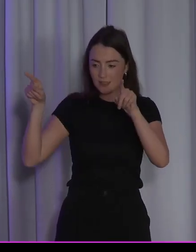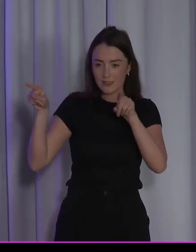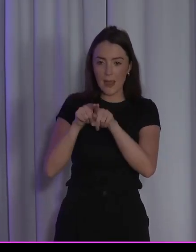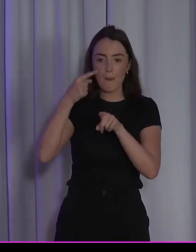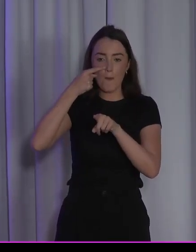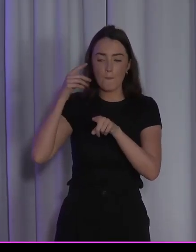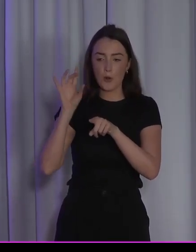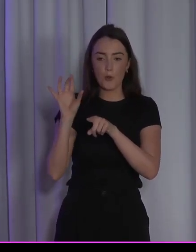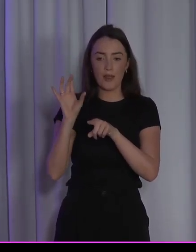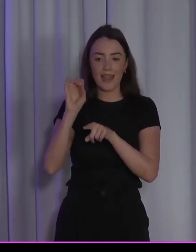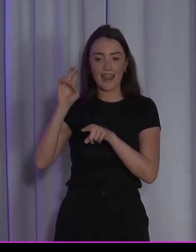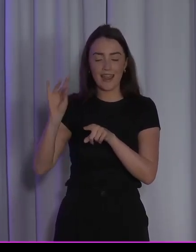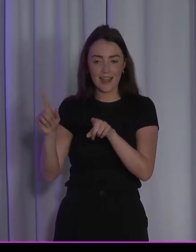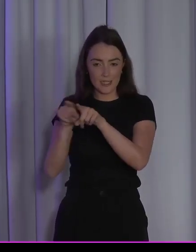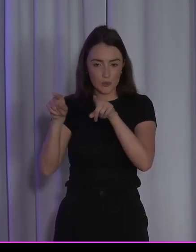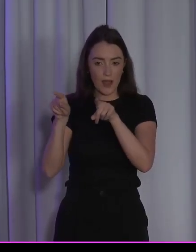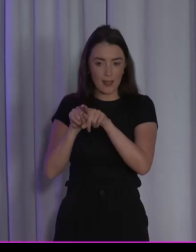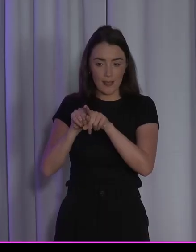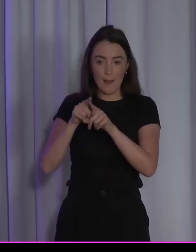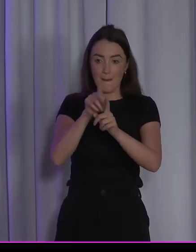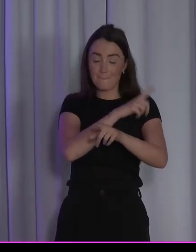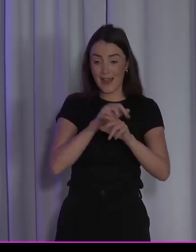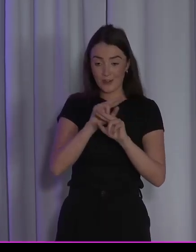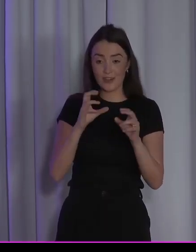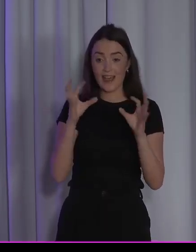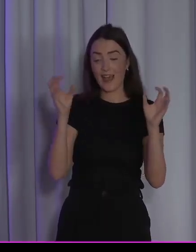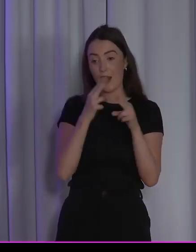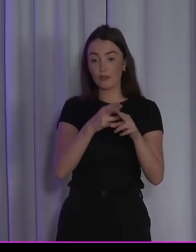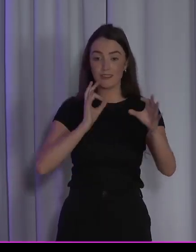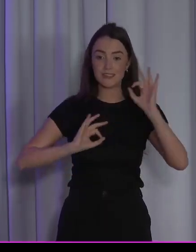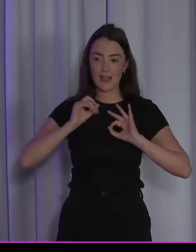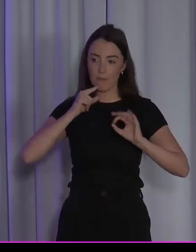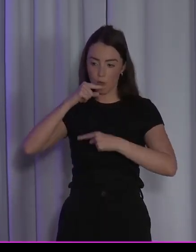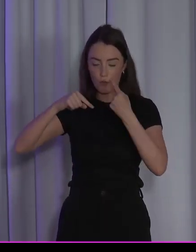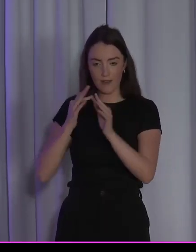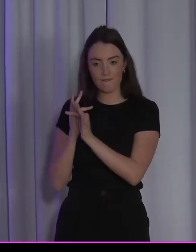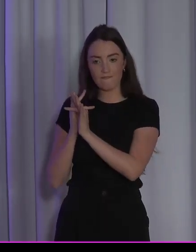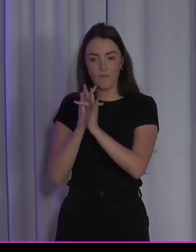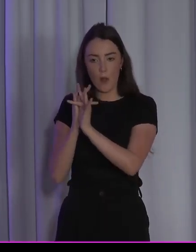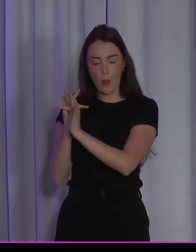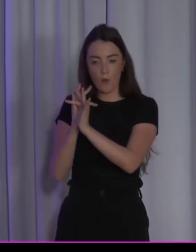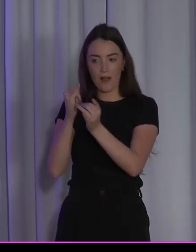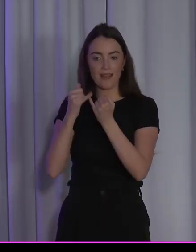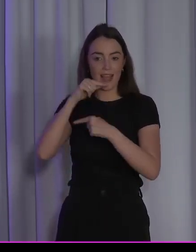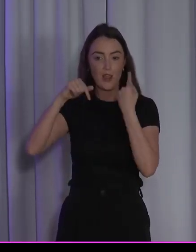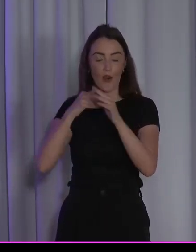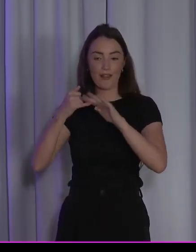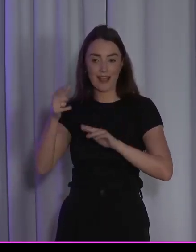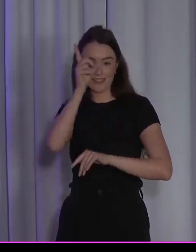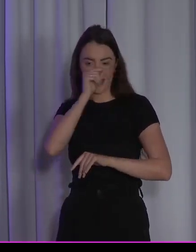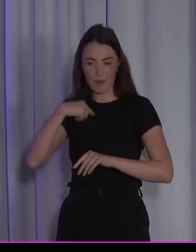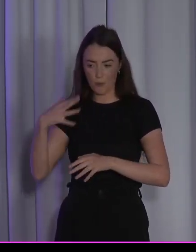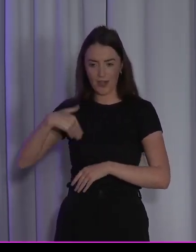ink too. Black quill can never go out of style, but a block of letters follow us like a last name, and we claim it